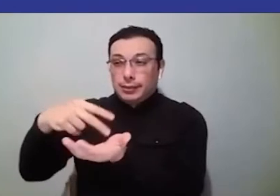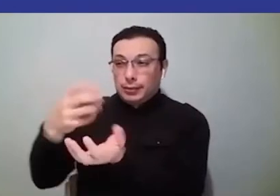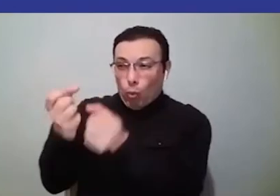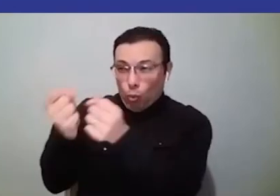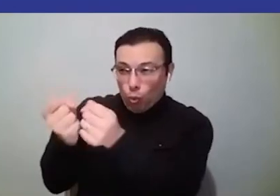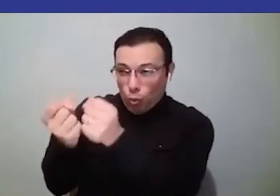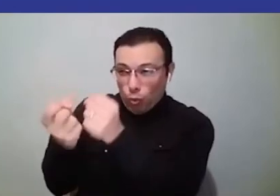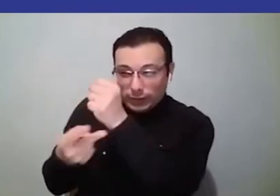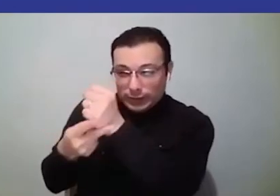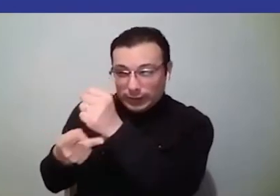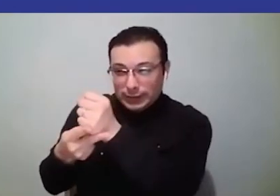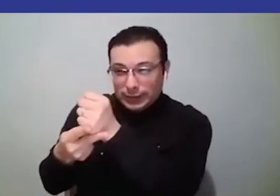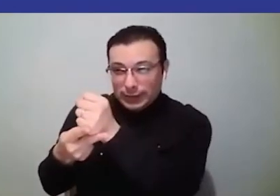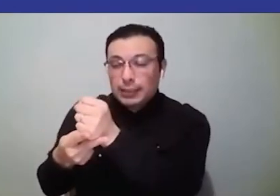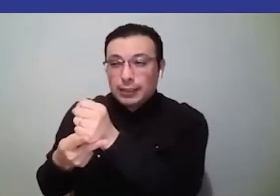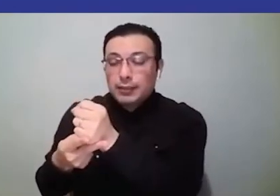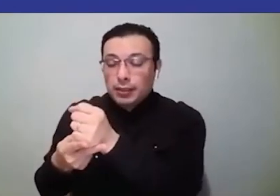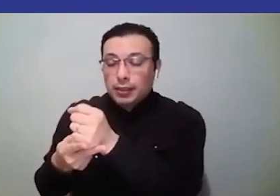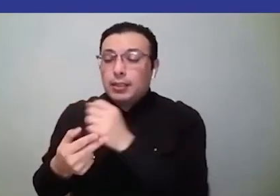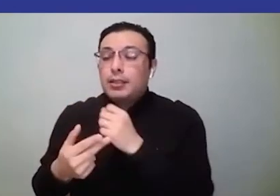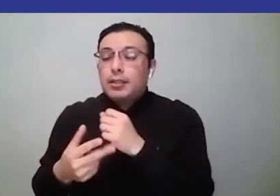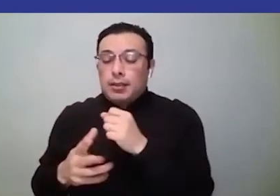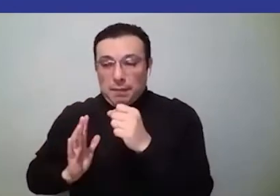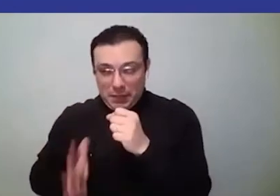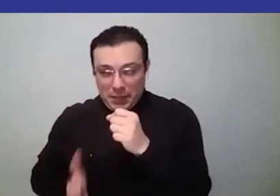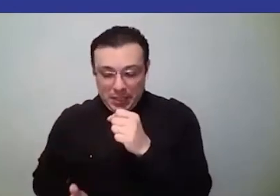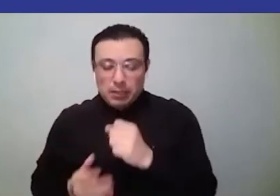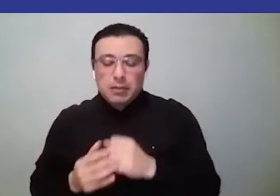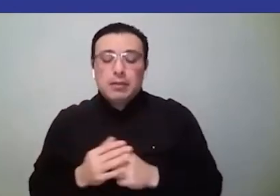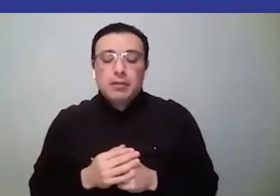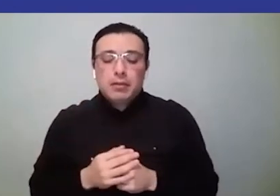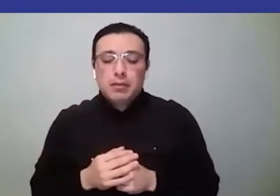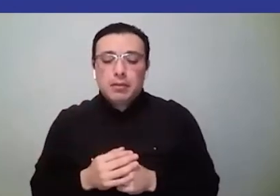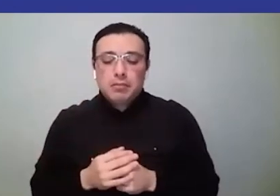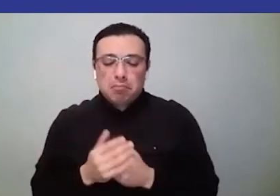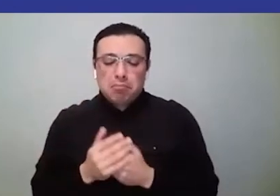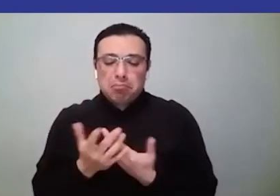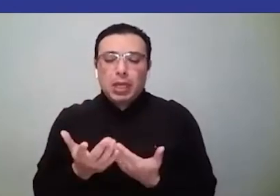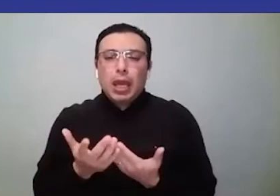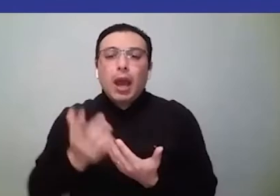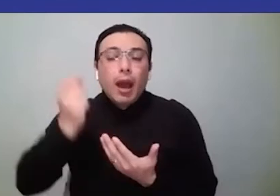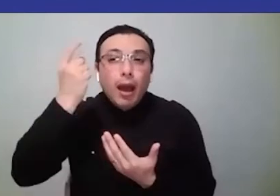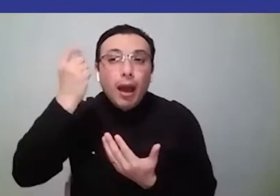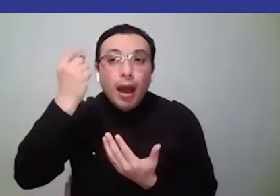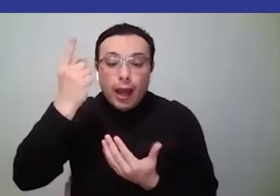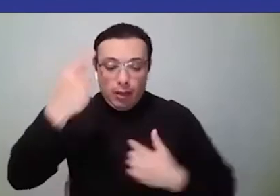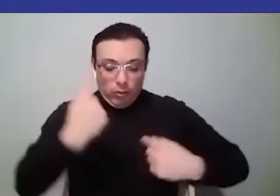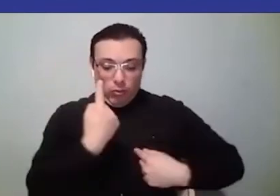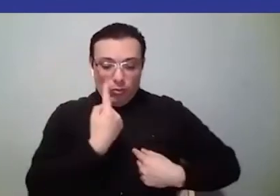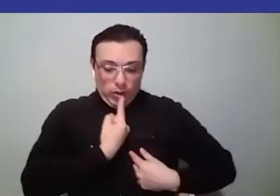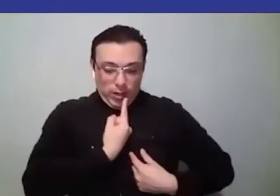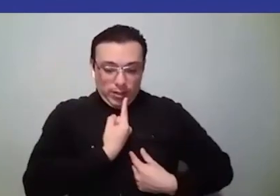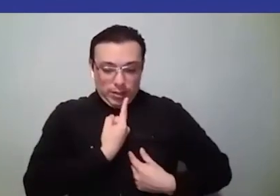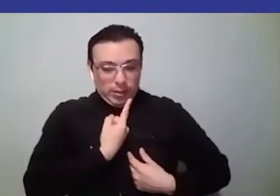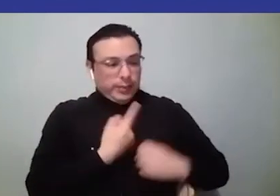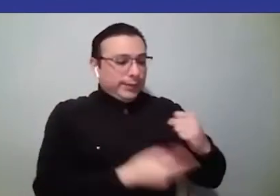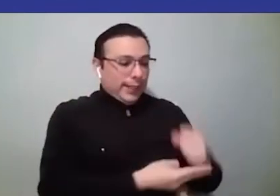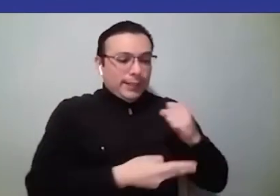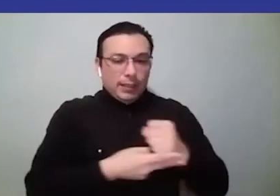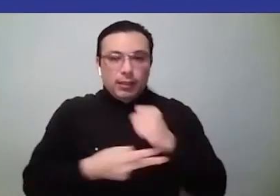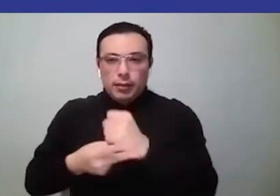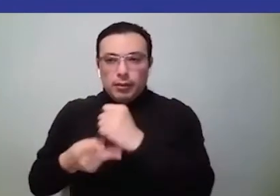the archive with community? And I think it's like thinking about like the different constellations and networks of